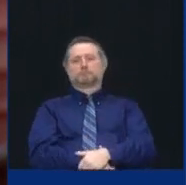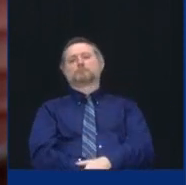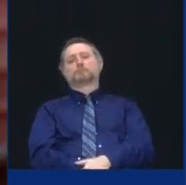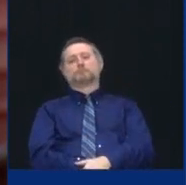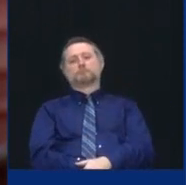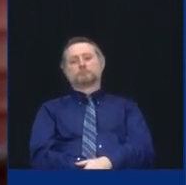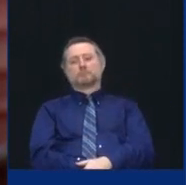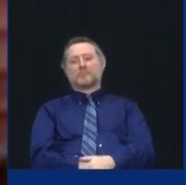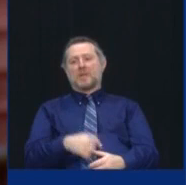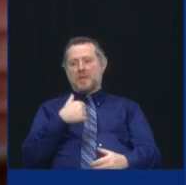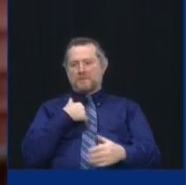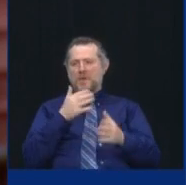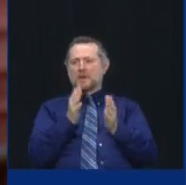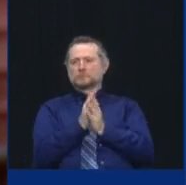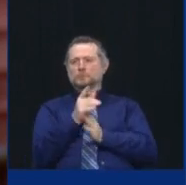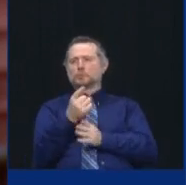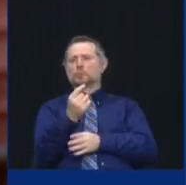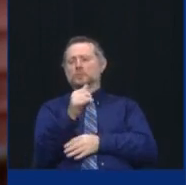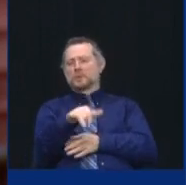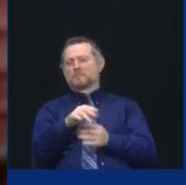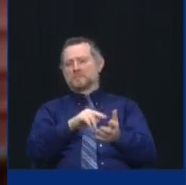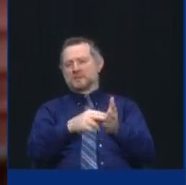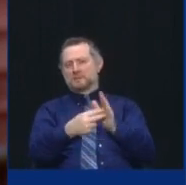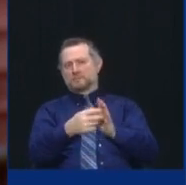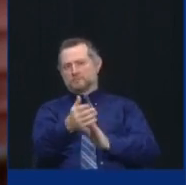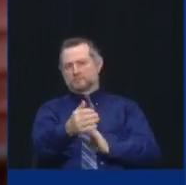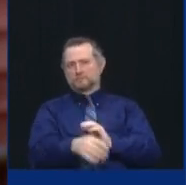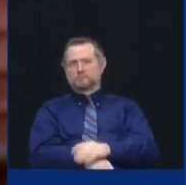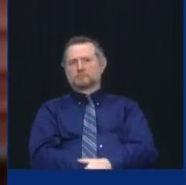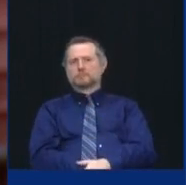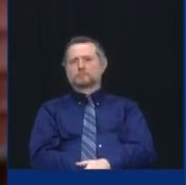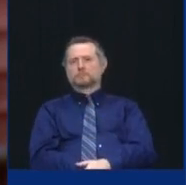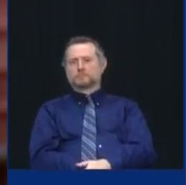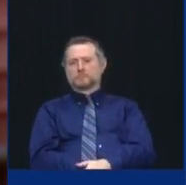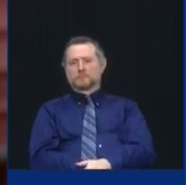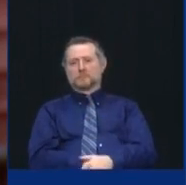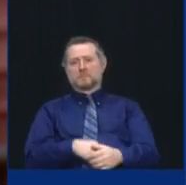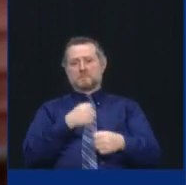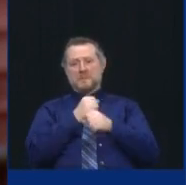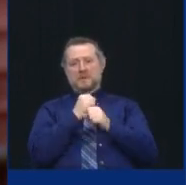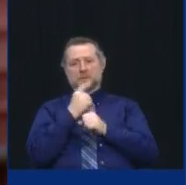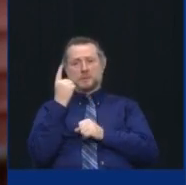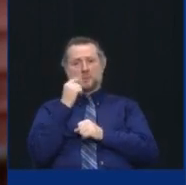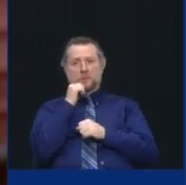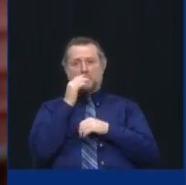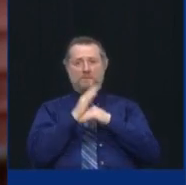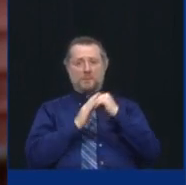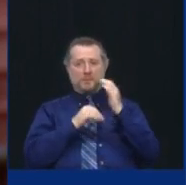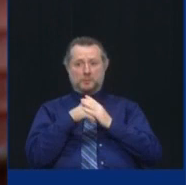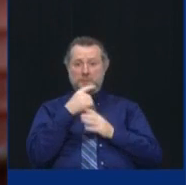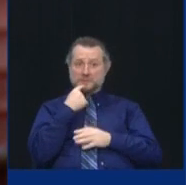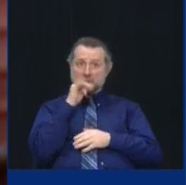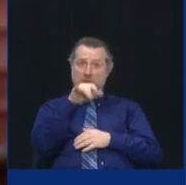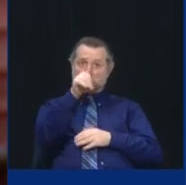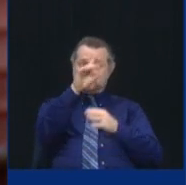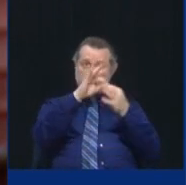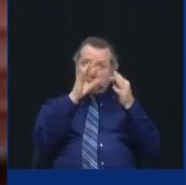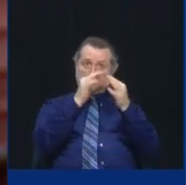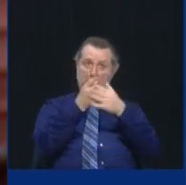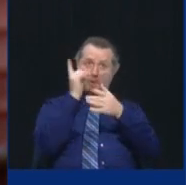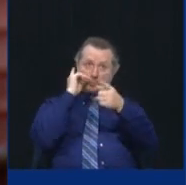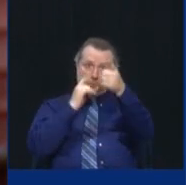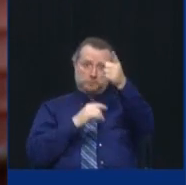I'm not the one asking. Yeah, well, I'm asking you. What do you think it is? I'm asking you. Is it just making someone uncomfortable? Because that's what you said last week. All